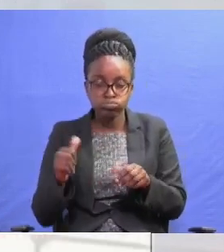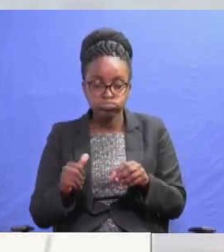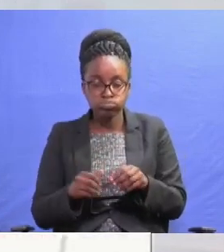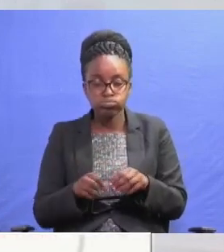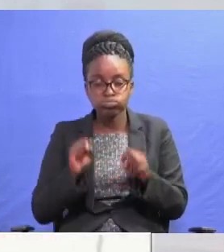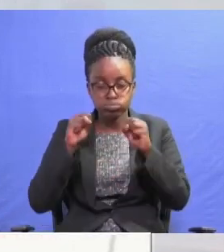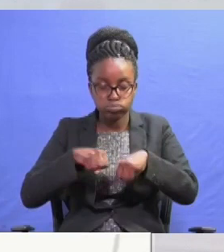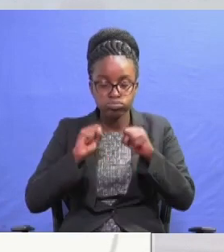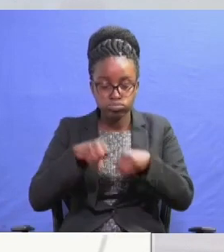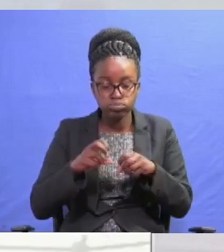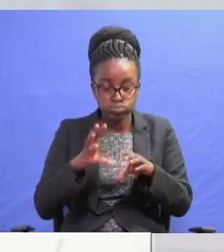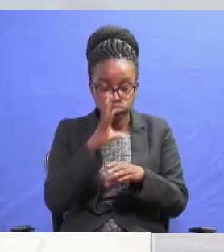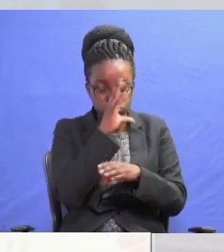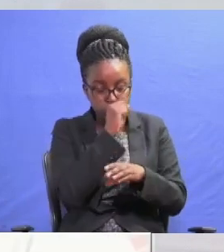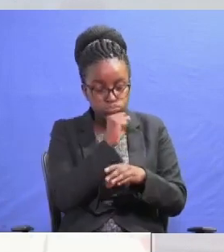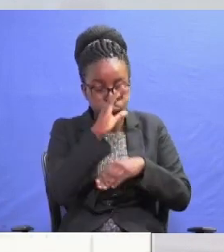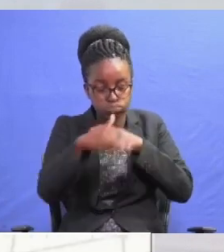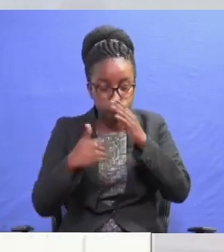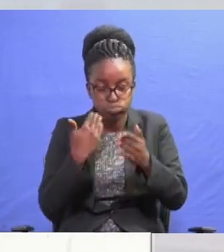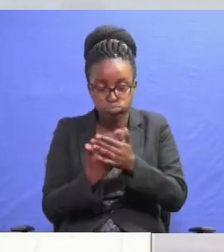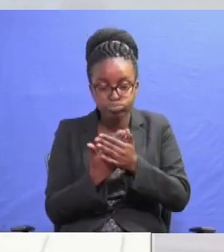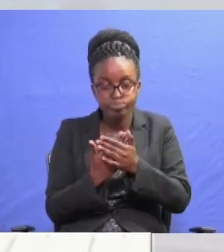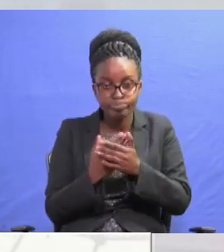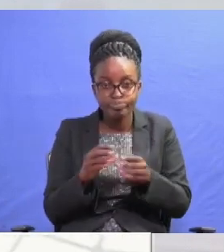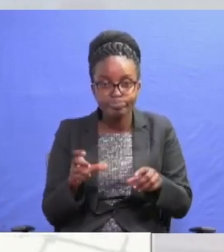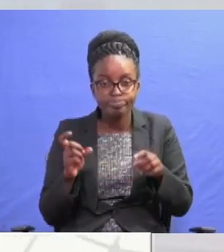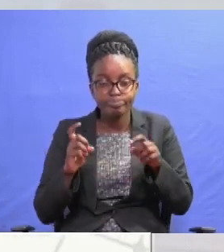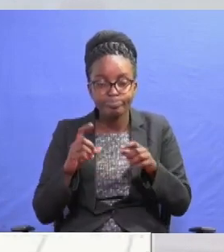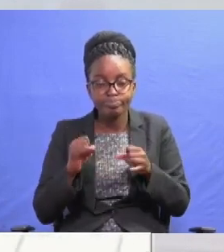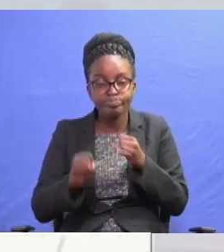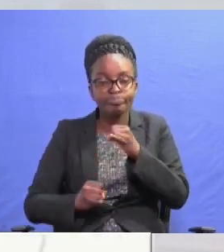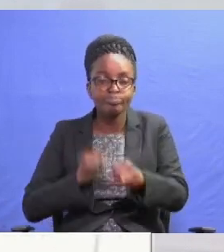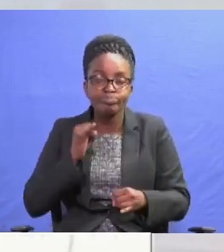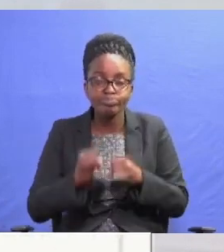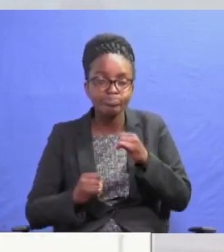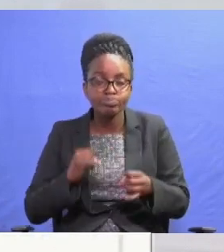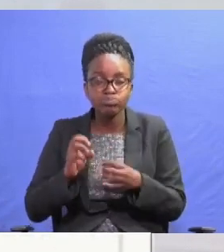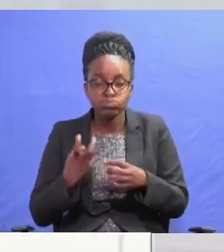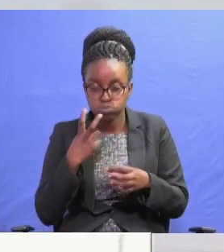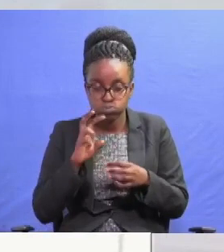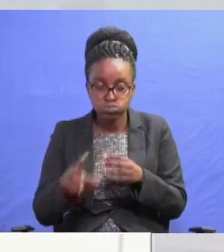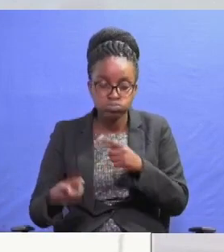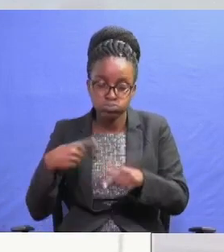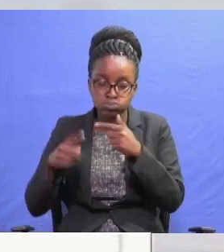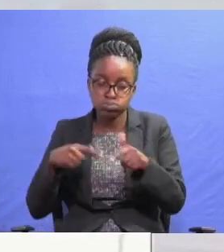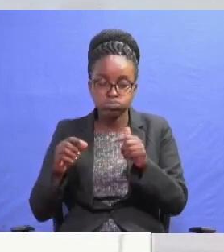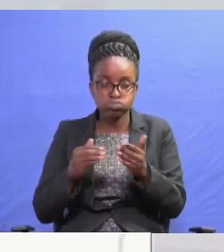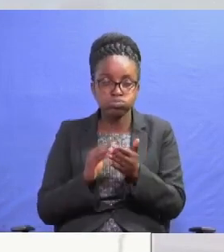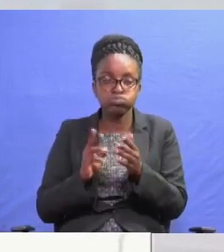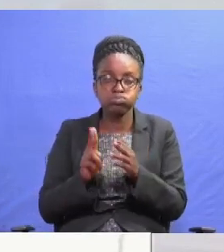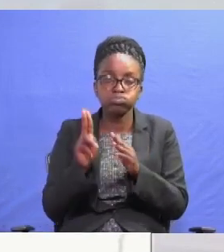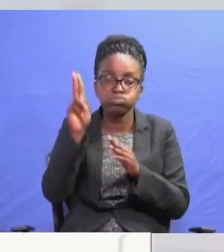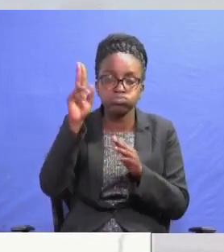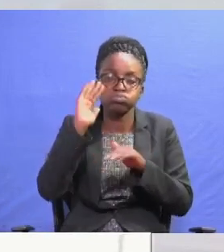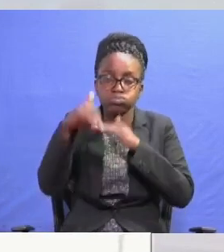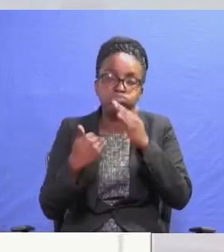missing. If there is effort to actually try to come up with this intervention, then don't you think maybe it's about time maybe